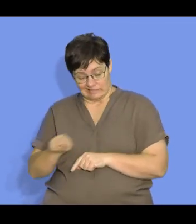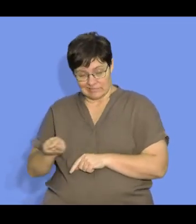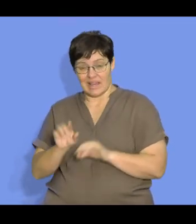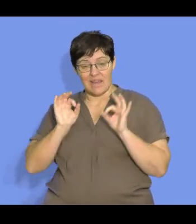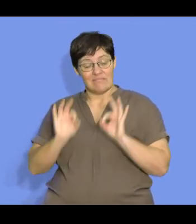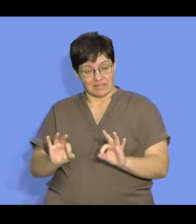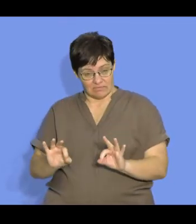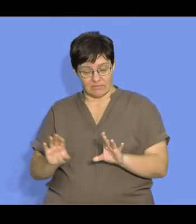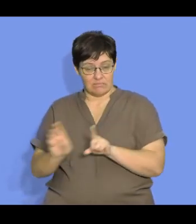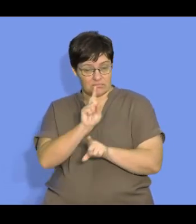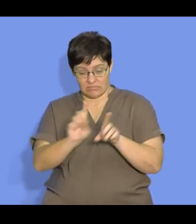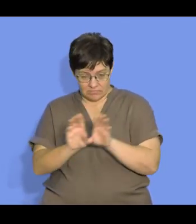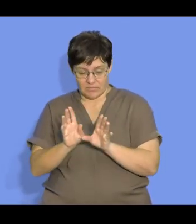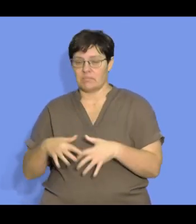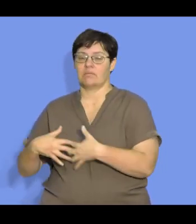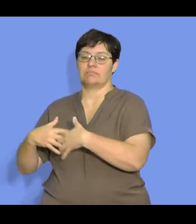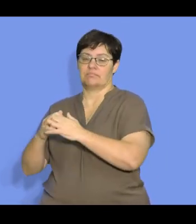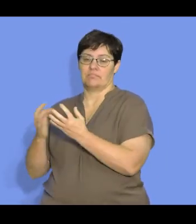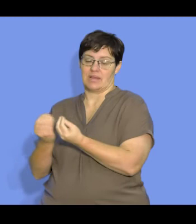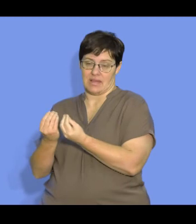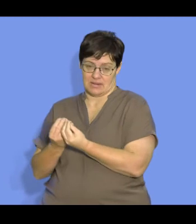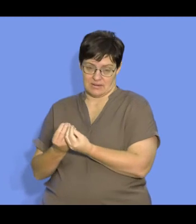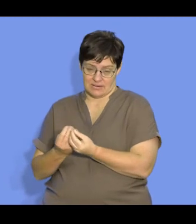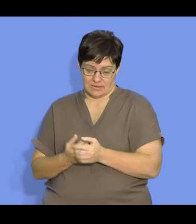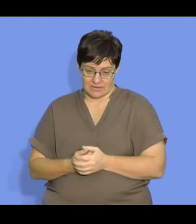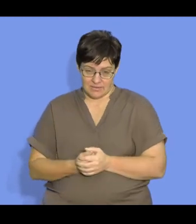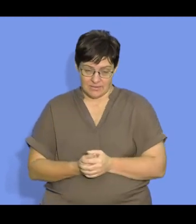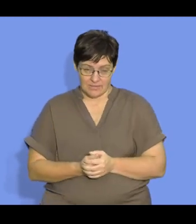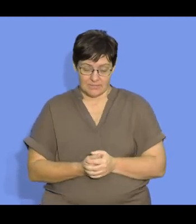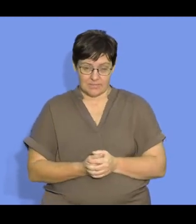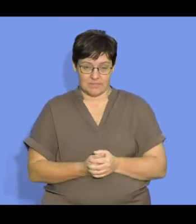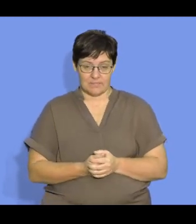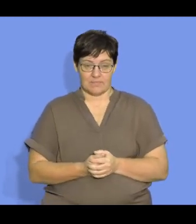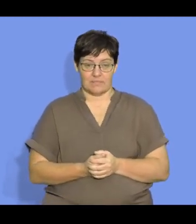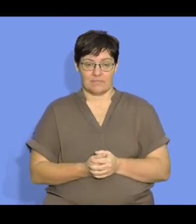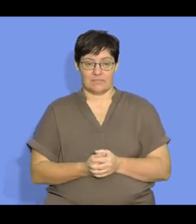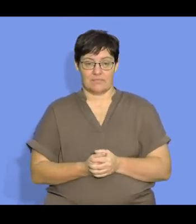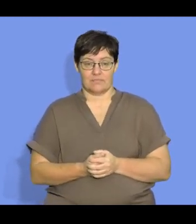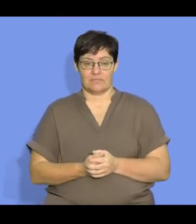and these effective collisions lead to product formation.